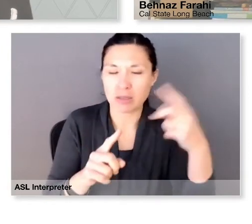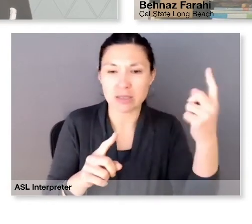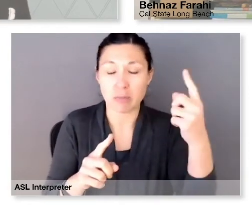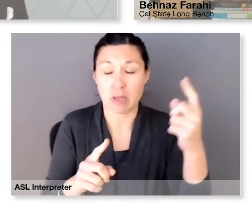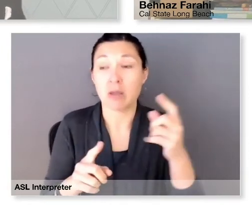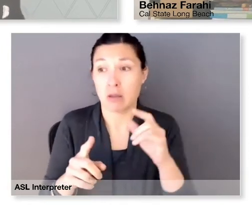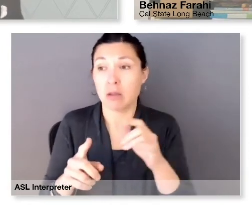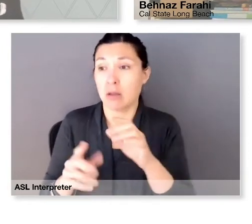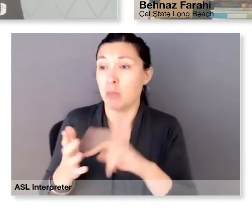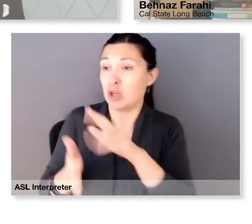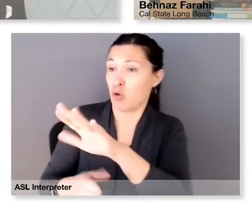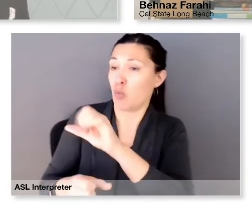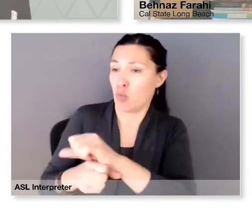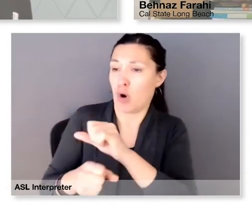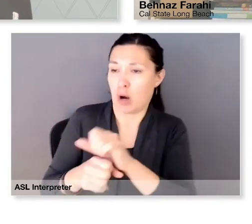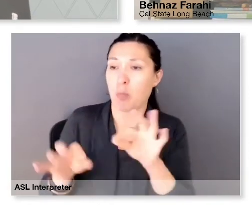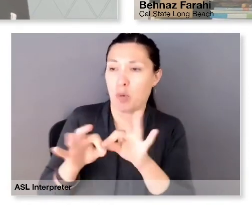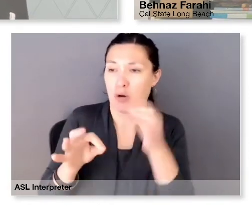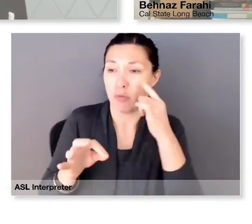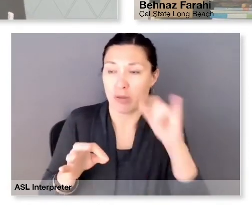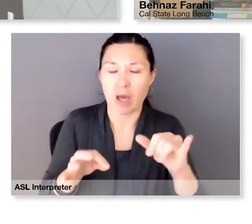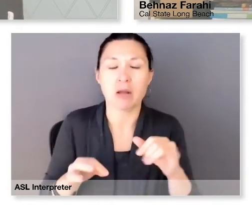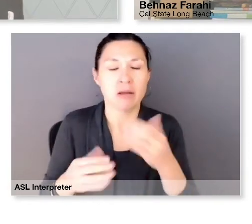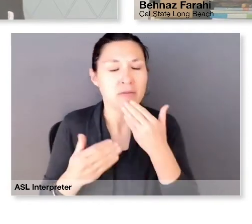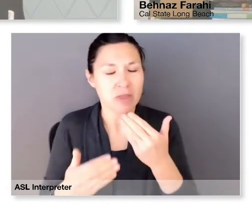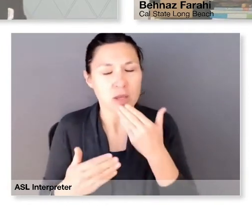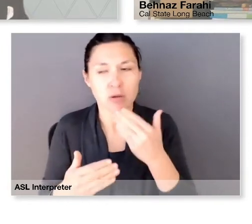kind of practice. So I really appreciate the kind of